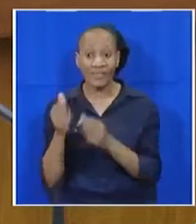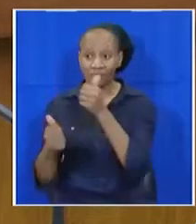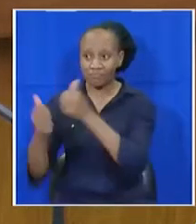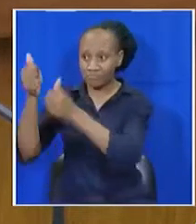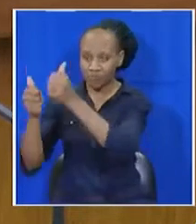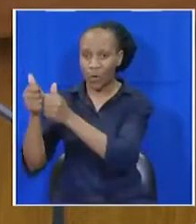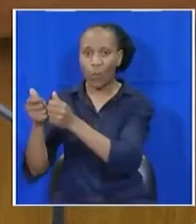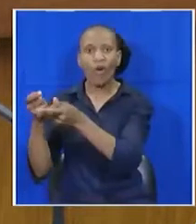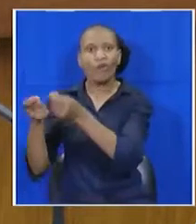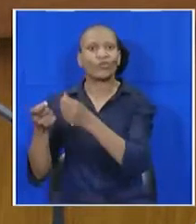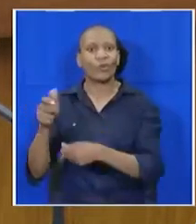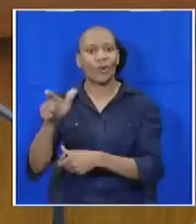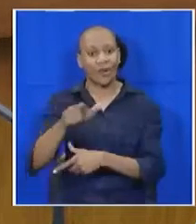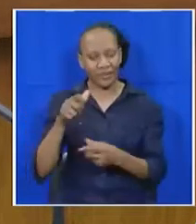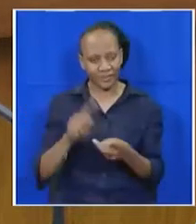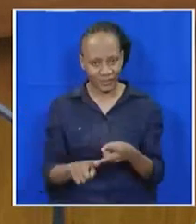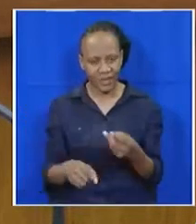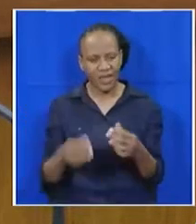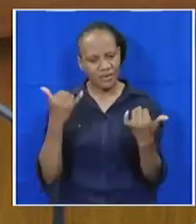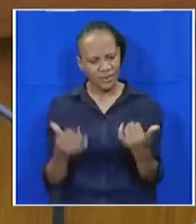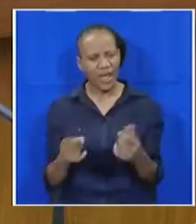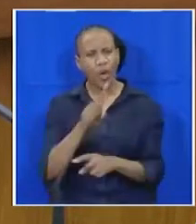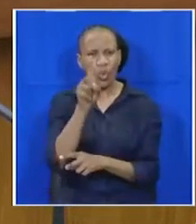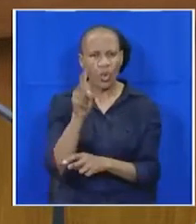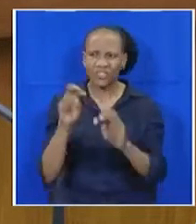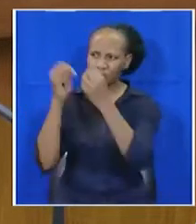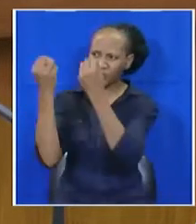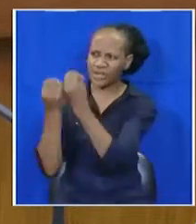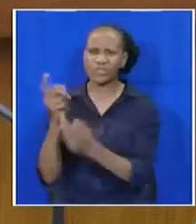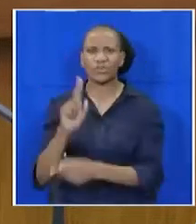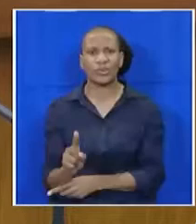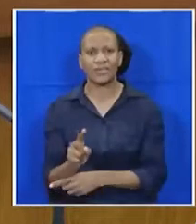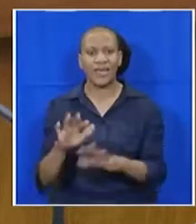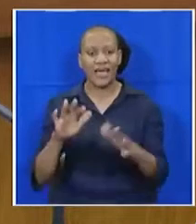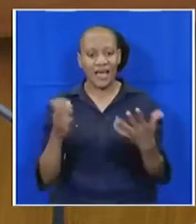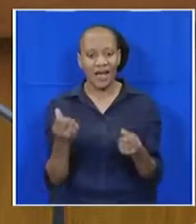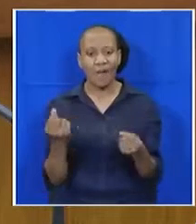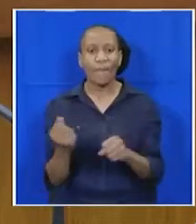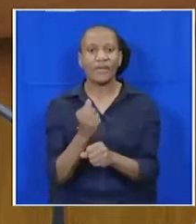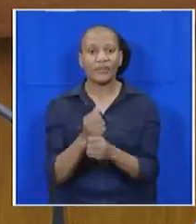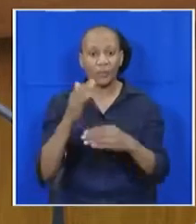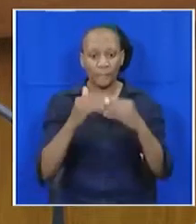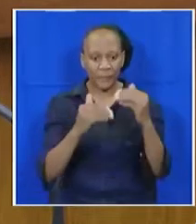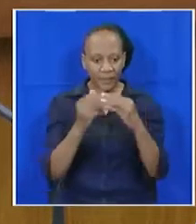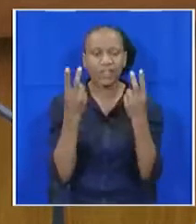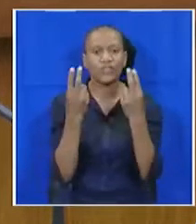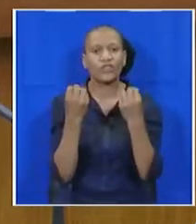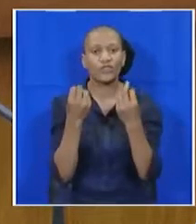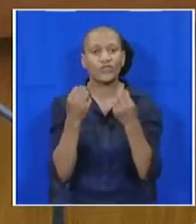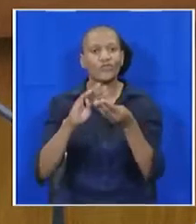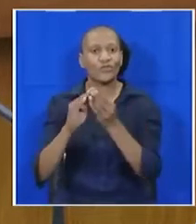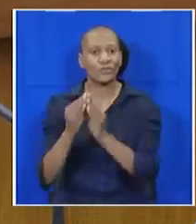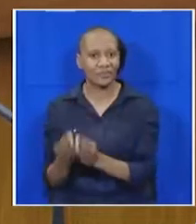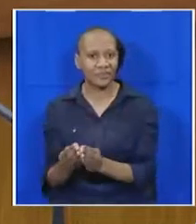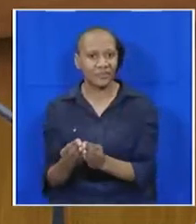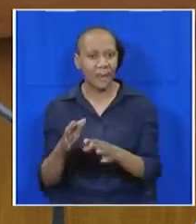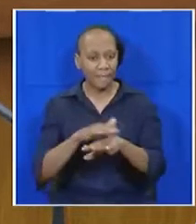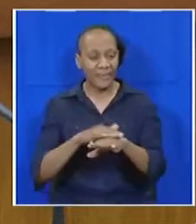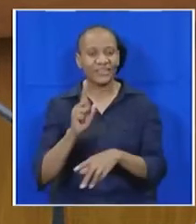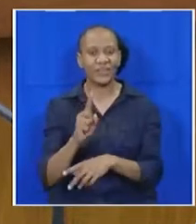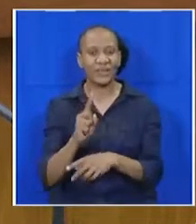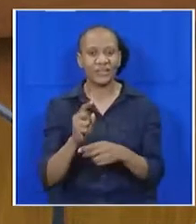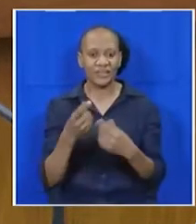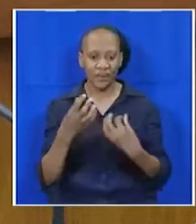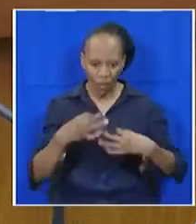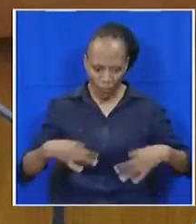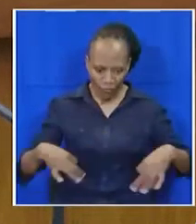The resolution of the national question is basically about creating new society based on values of equality and democracy